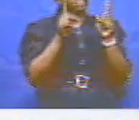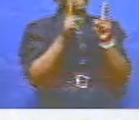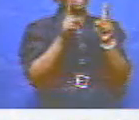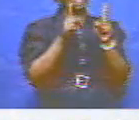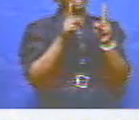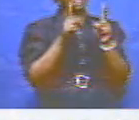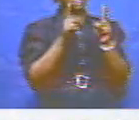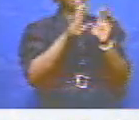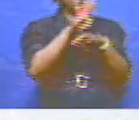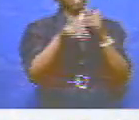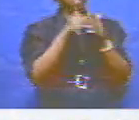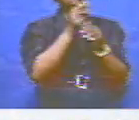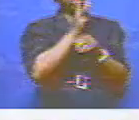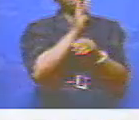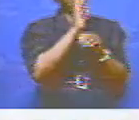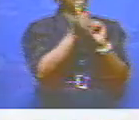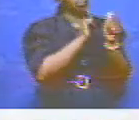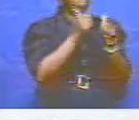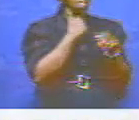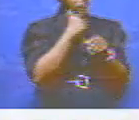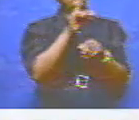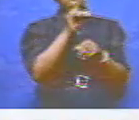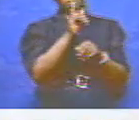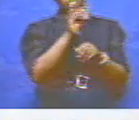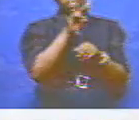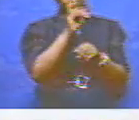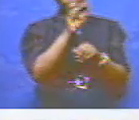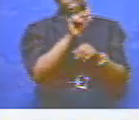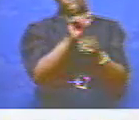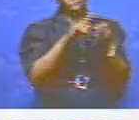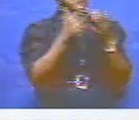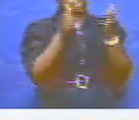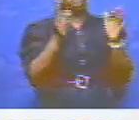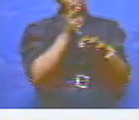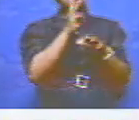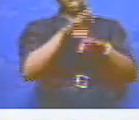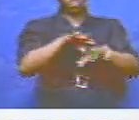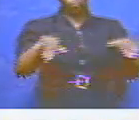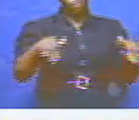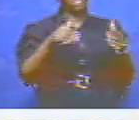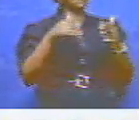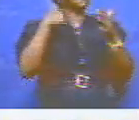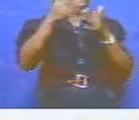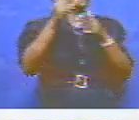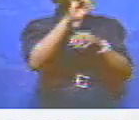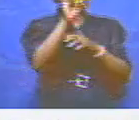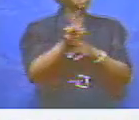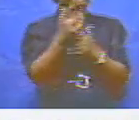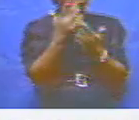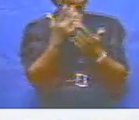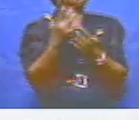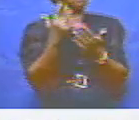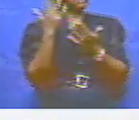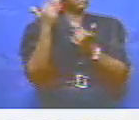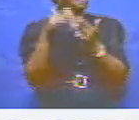water sports. So we have diving, open water swimming. My next question would be this. When should we expect maybe to